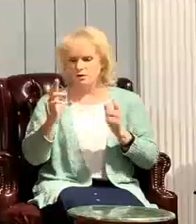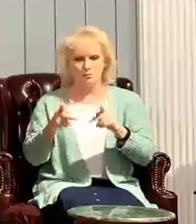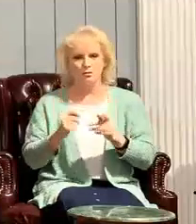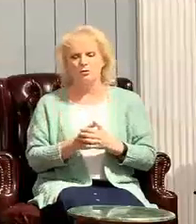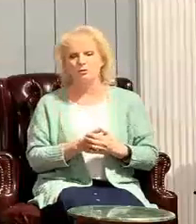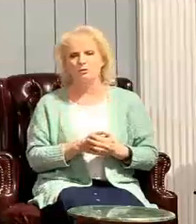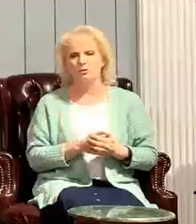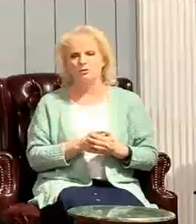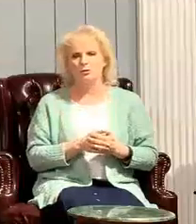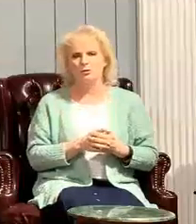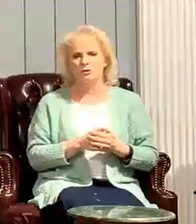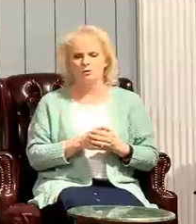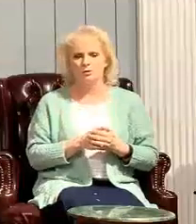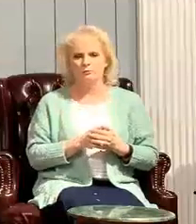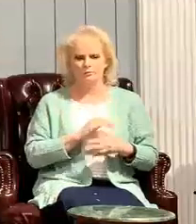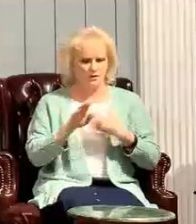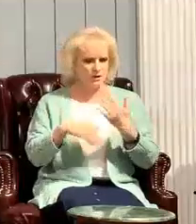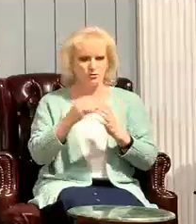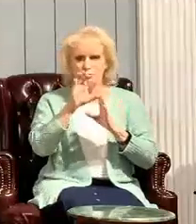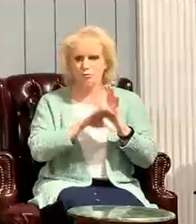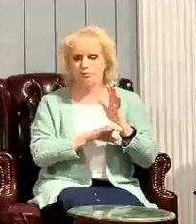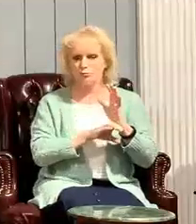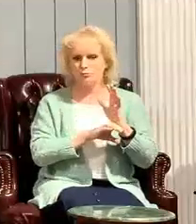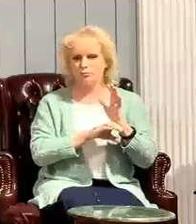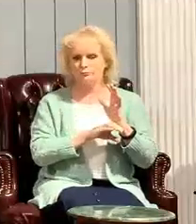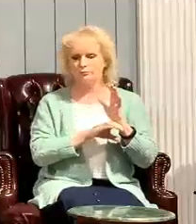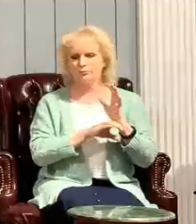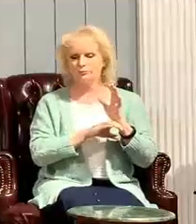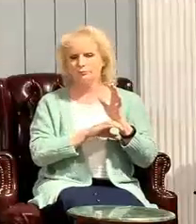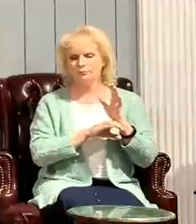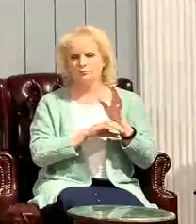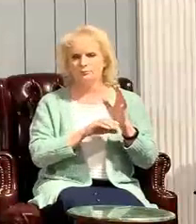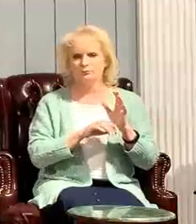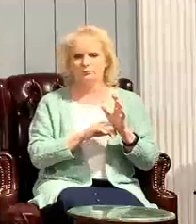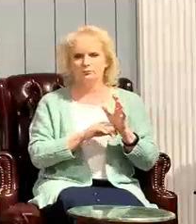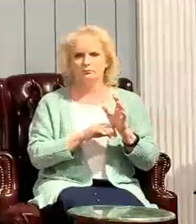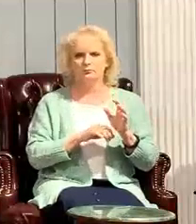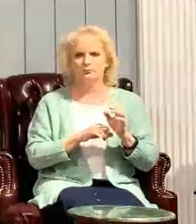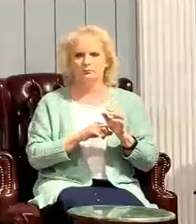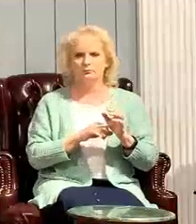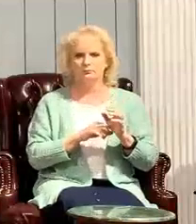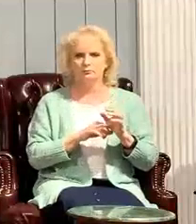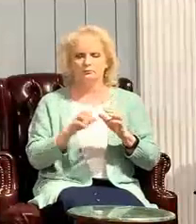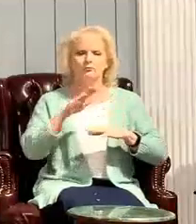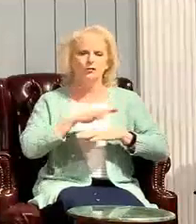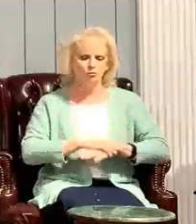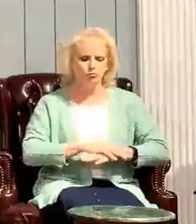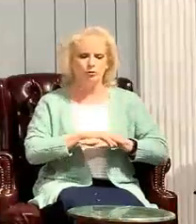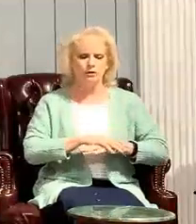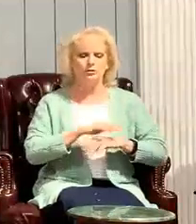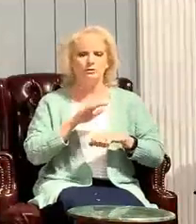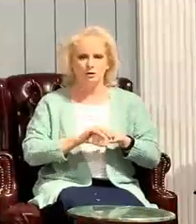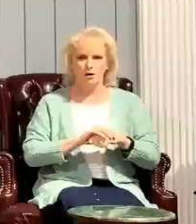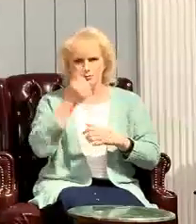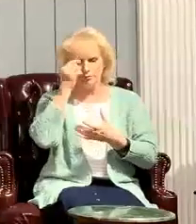ready to close with this. Note that this whole passage, Deuteronomy 15, verse 1, the whole passage rests on